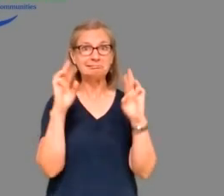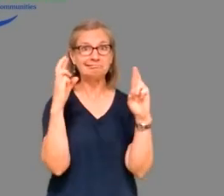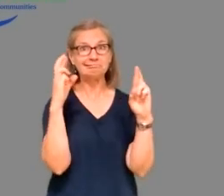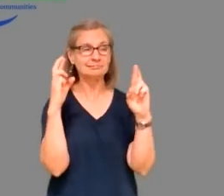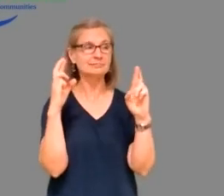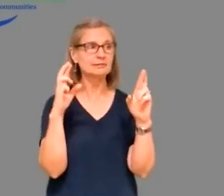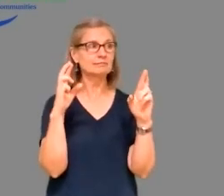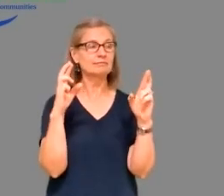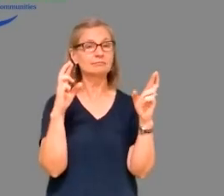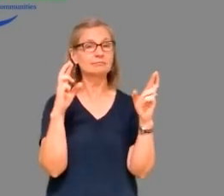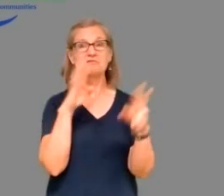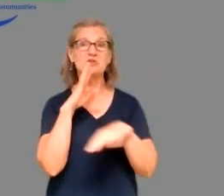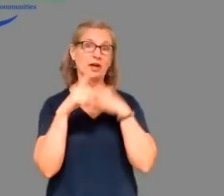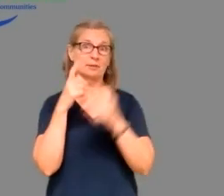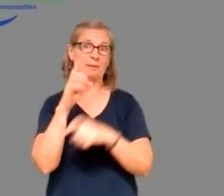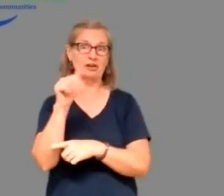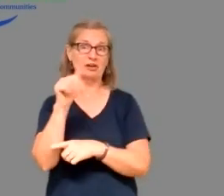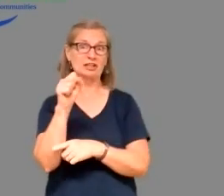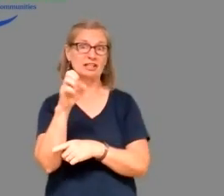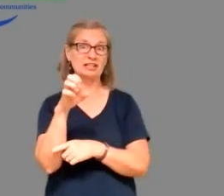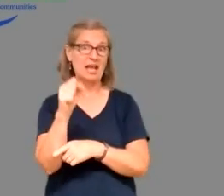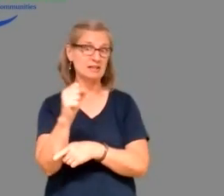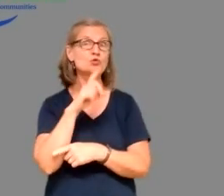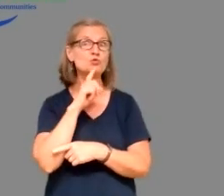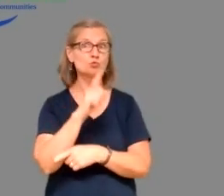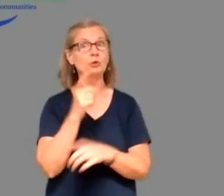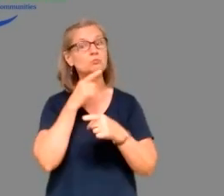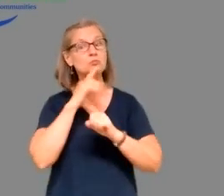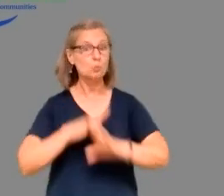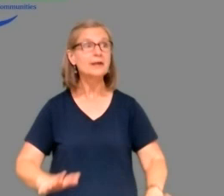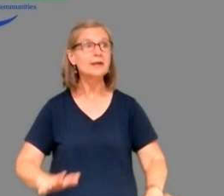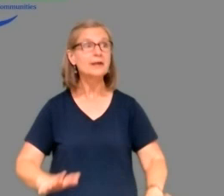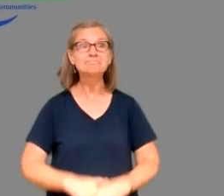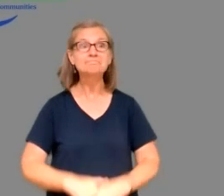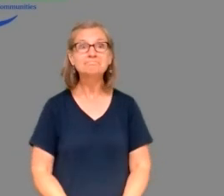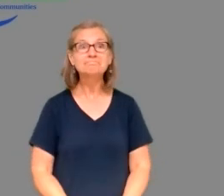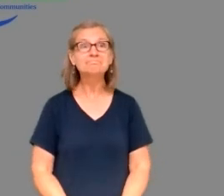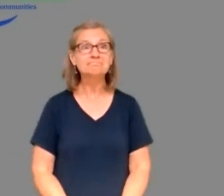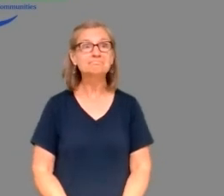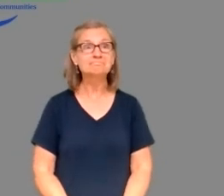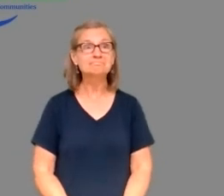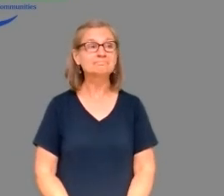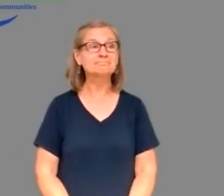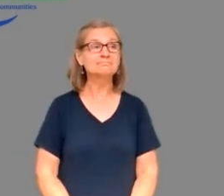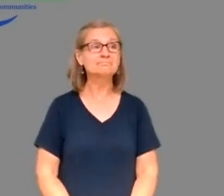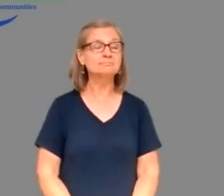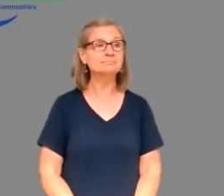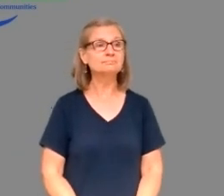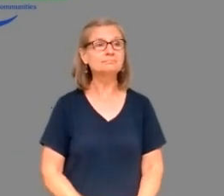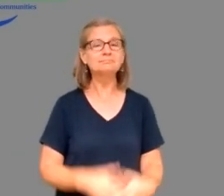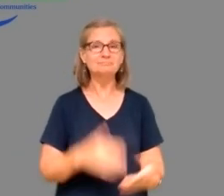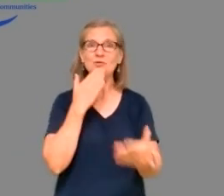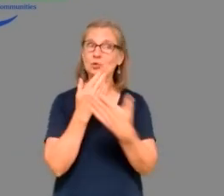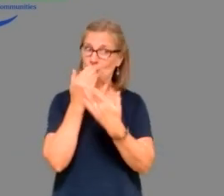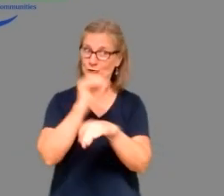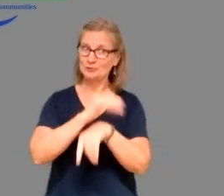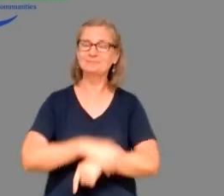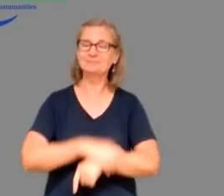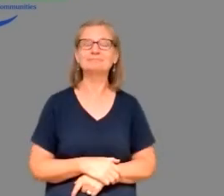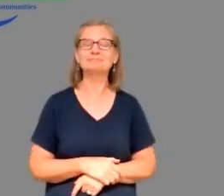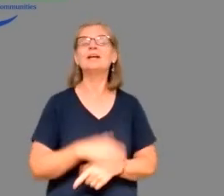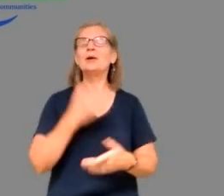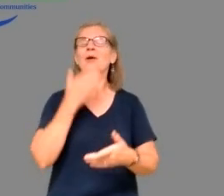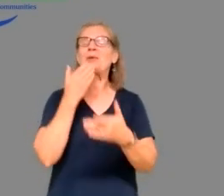As far as cases? No. Things have been pretty mellow lately. Good news. It is good